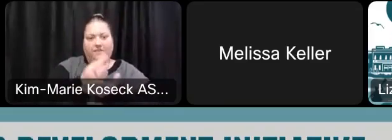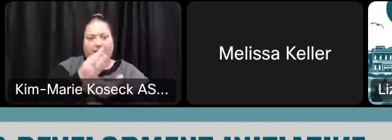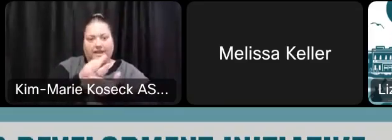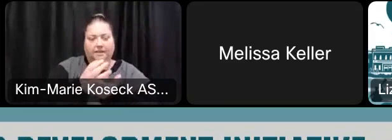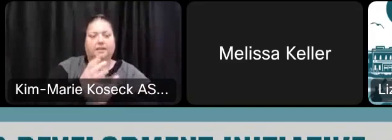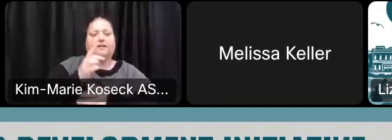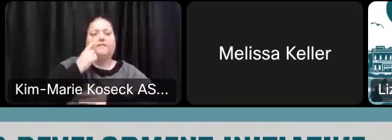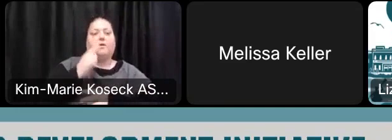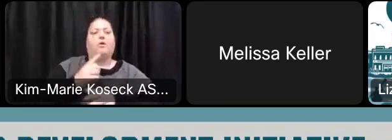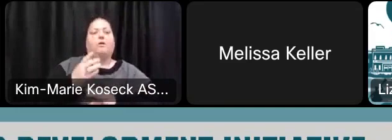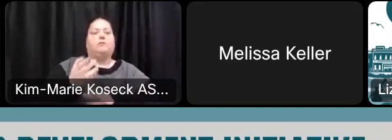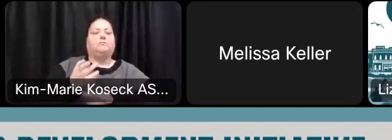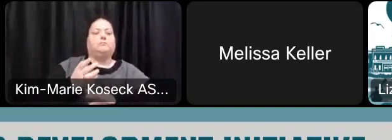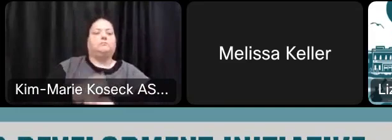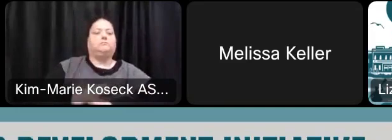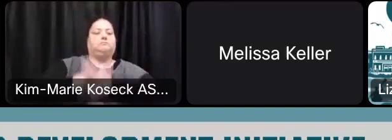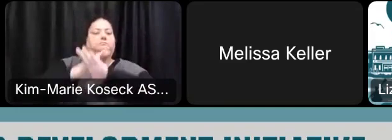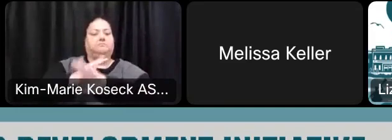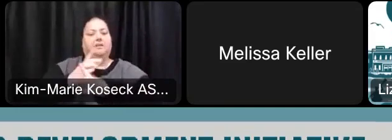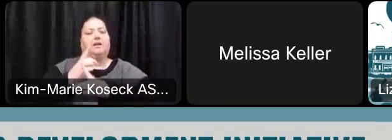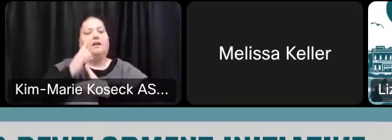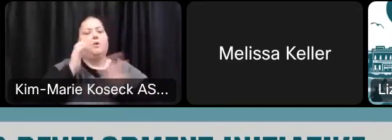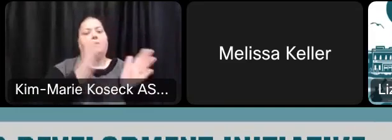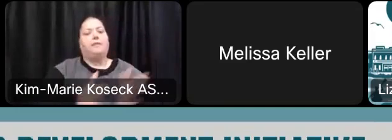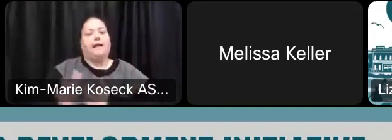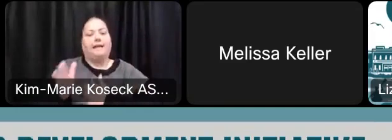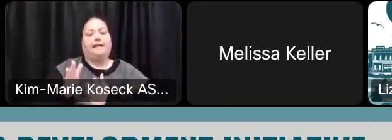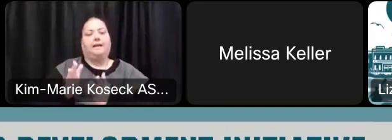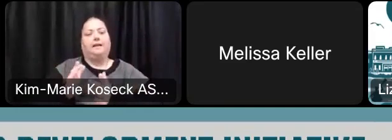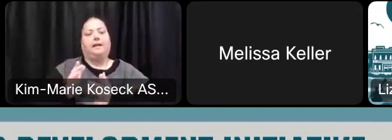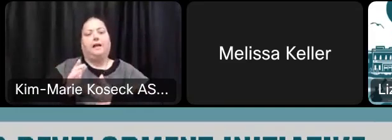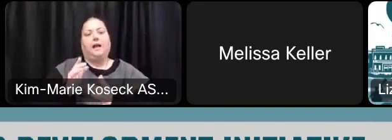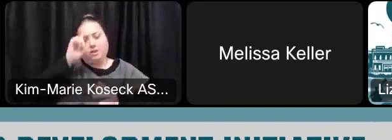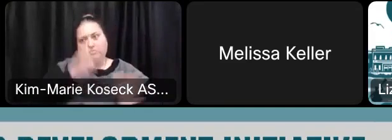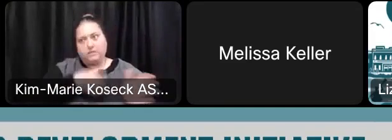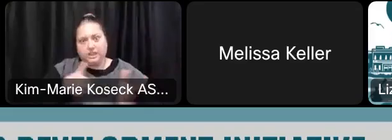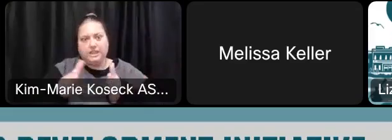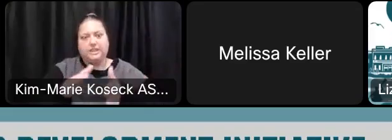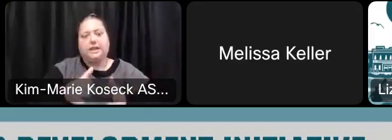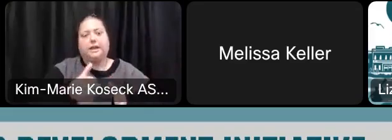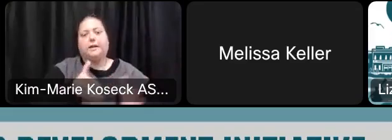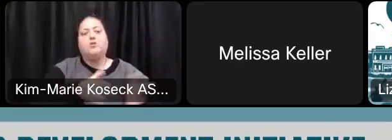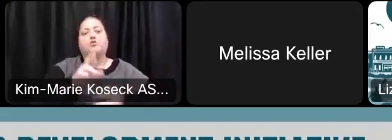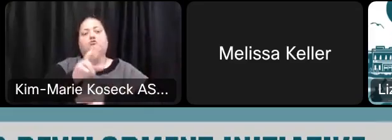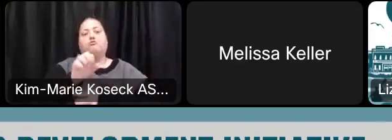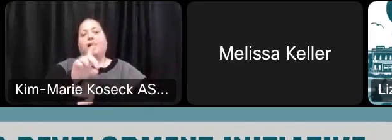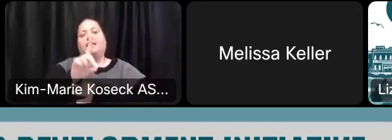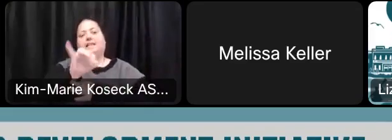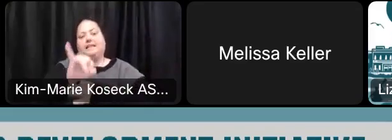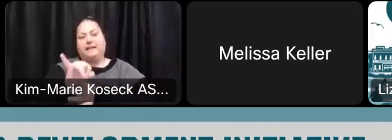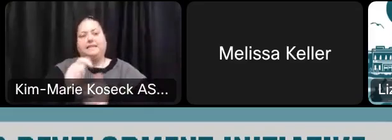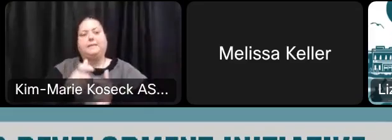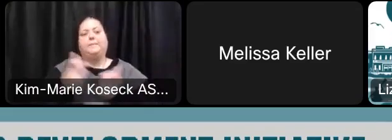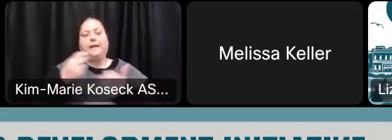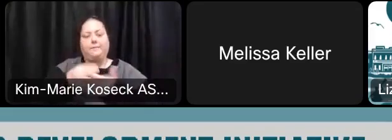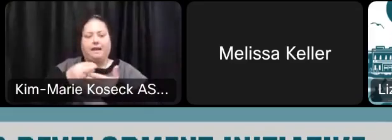resilient infrastructure, and another is a strategic planning approach. READY is the big money item. The